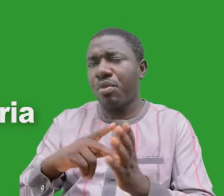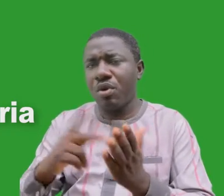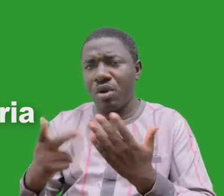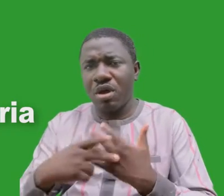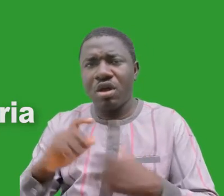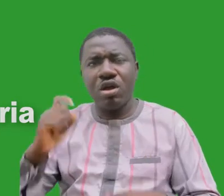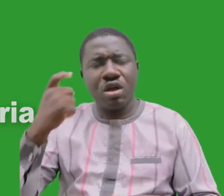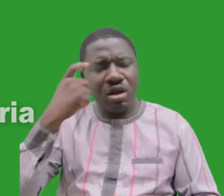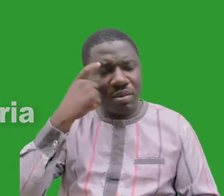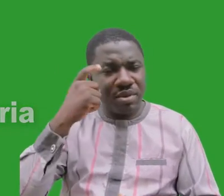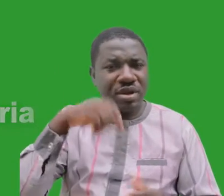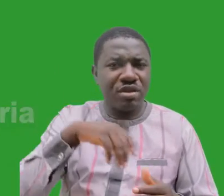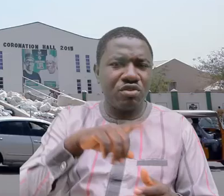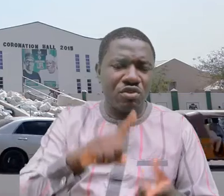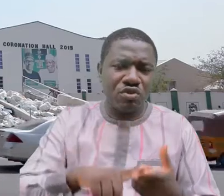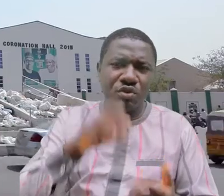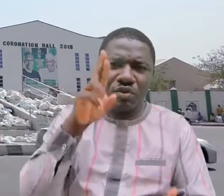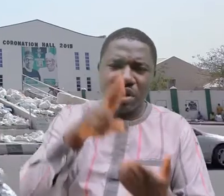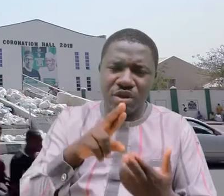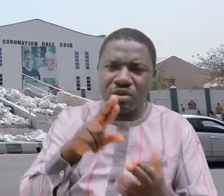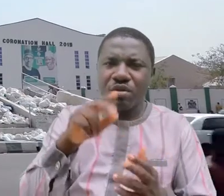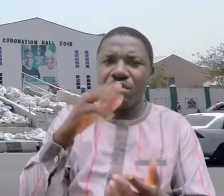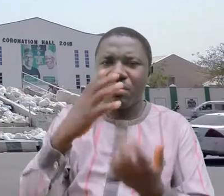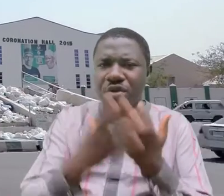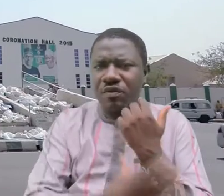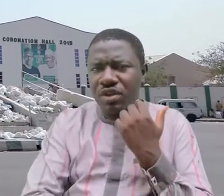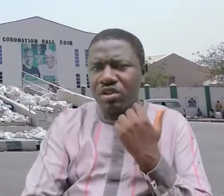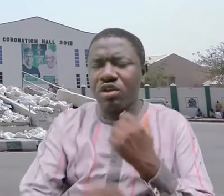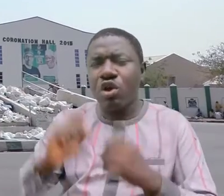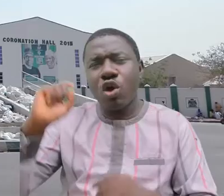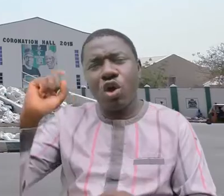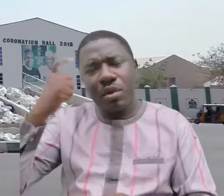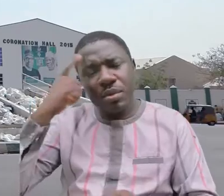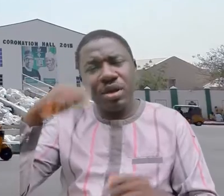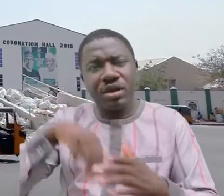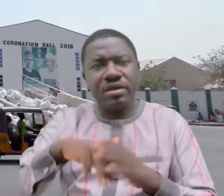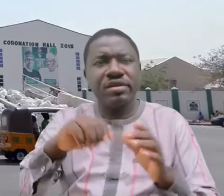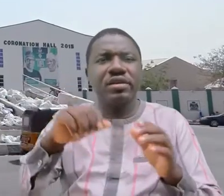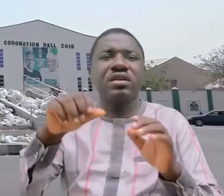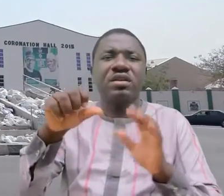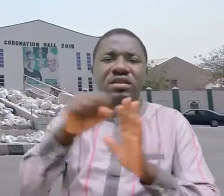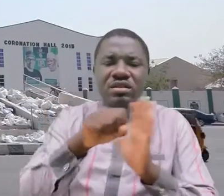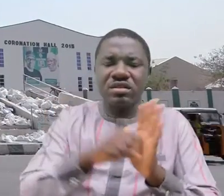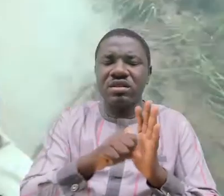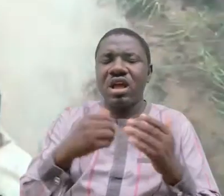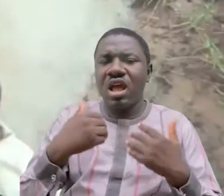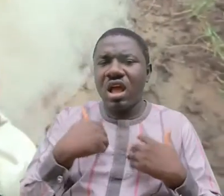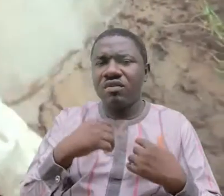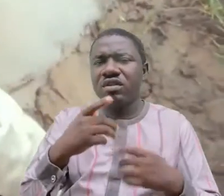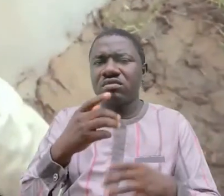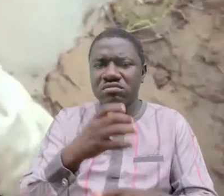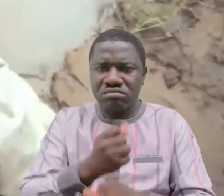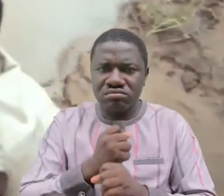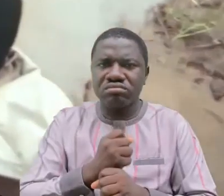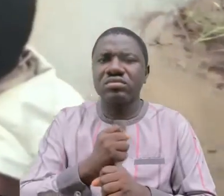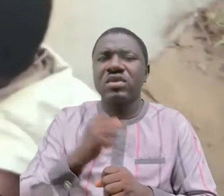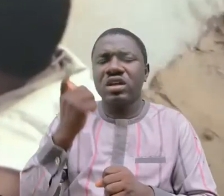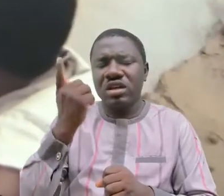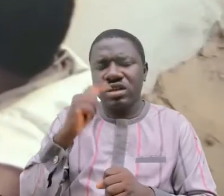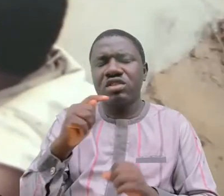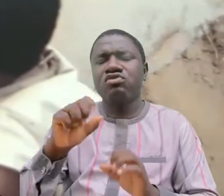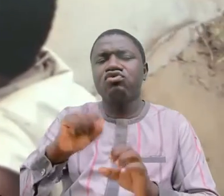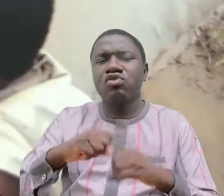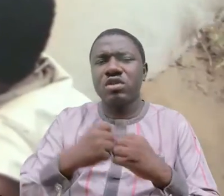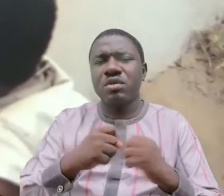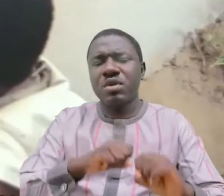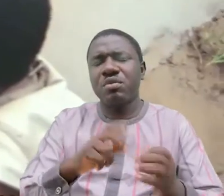federal level to reduce poverty among the populace, government at state levels are embracing social protection programs